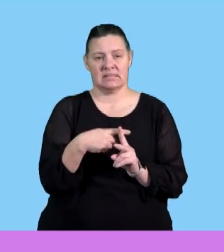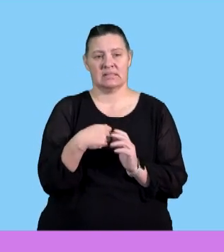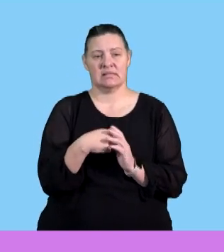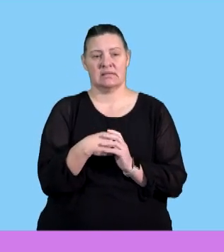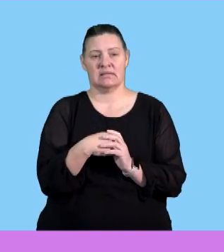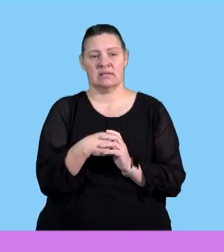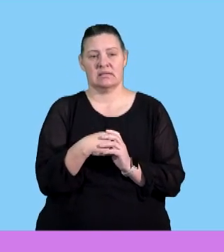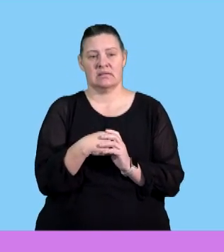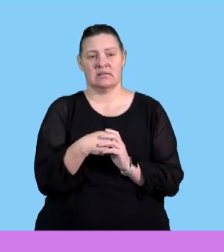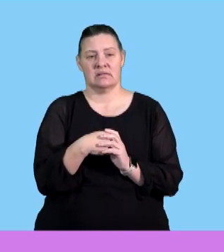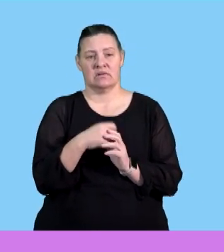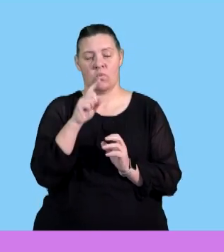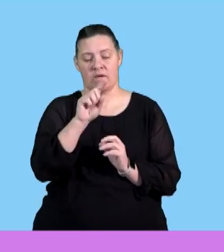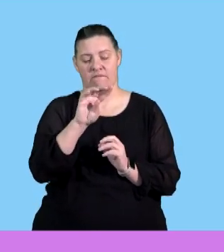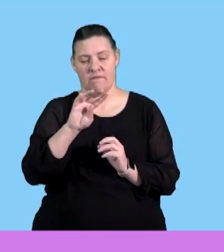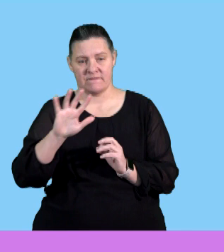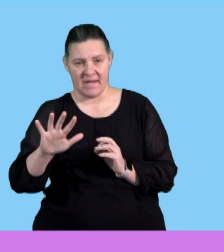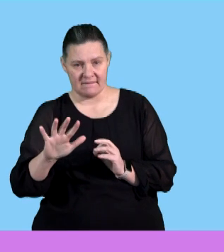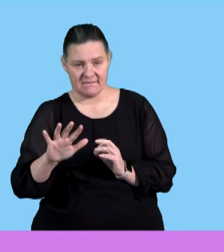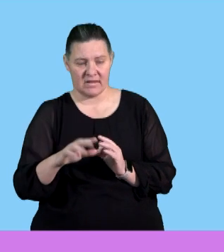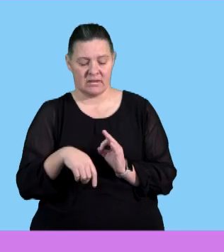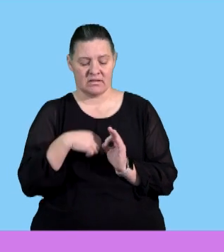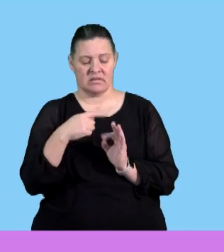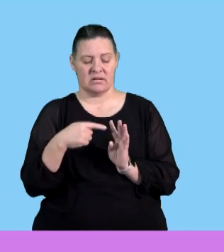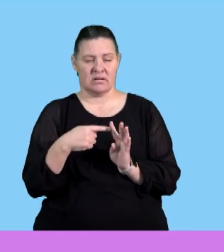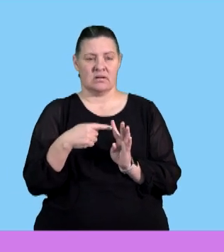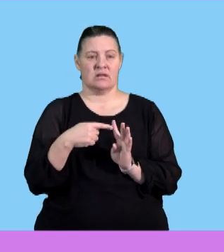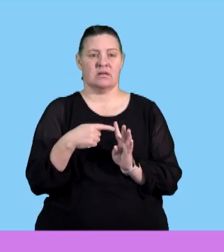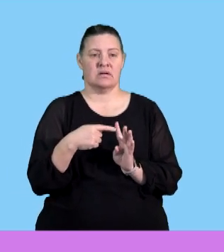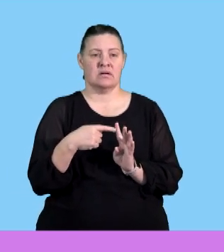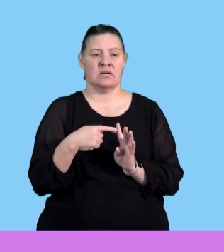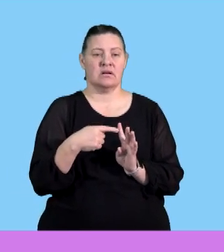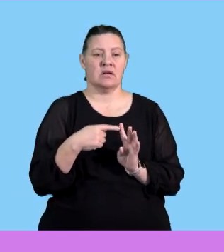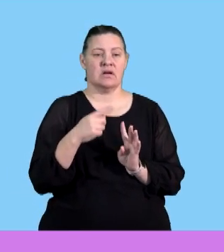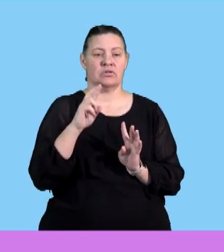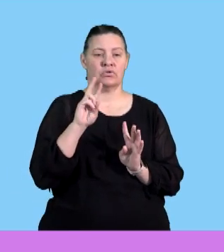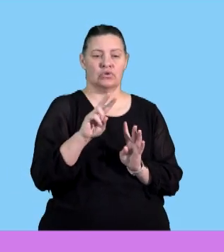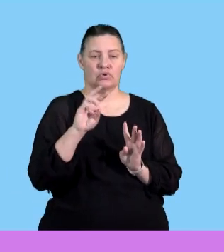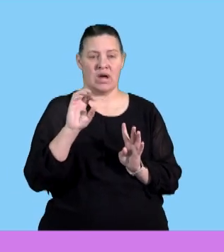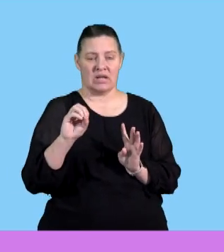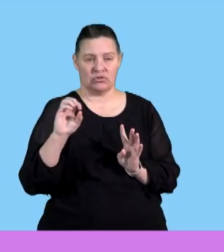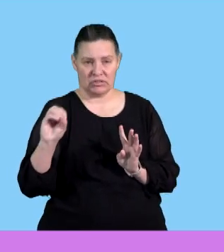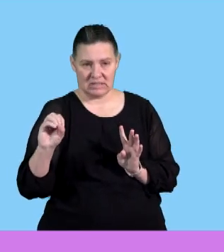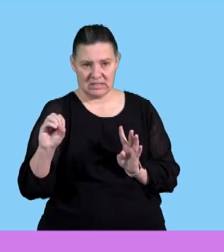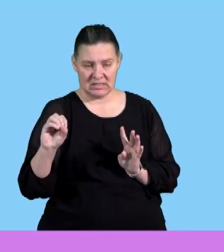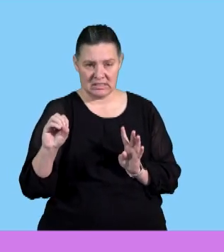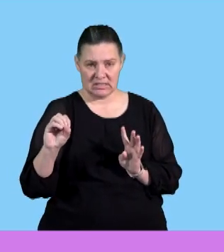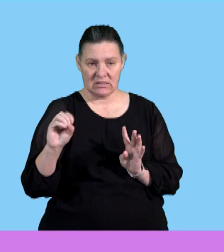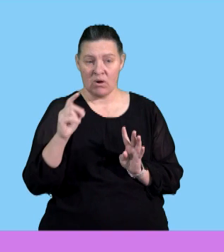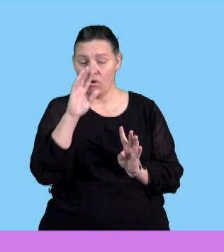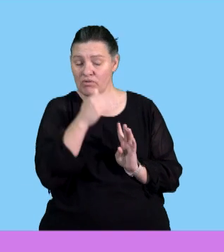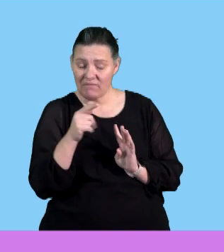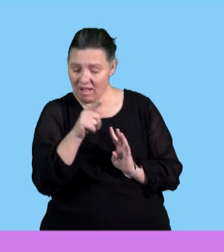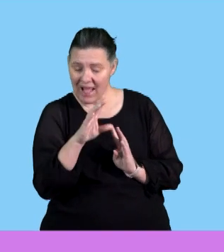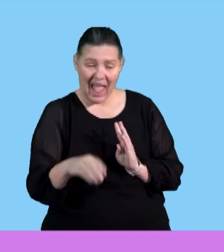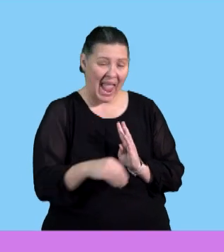for the buns plus the 145 Rand for the water. Now be careful,